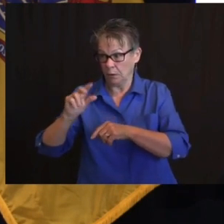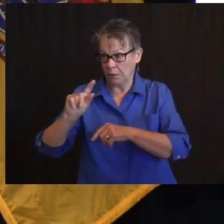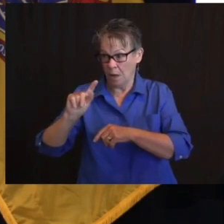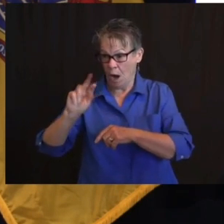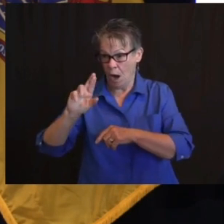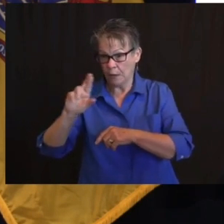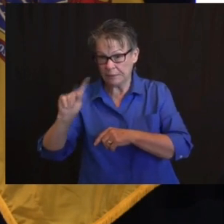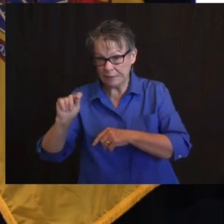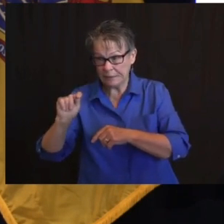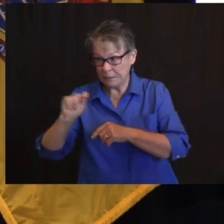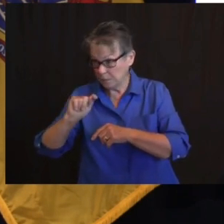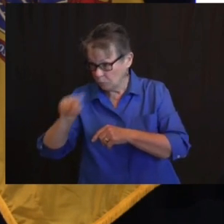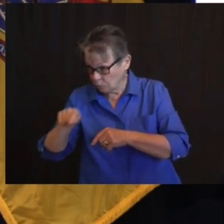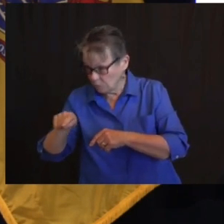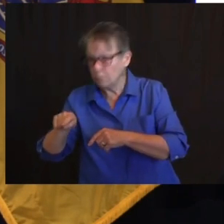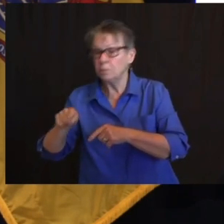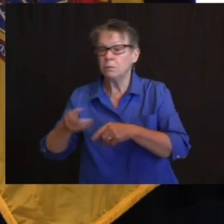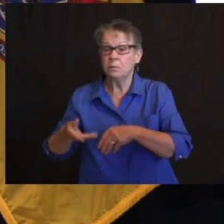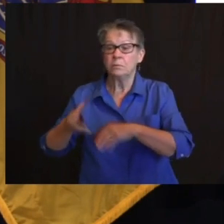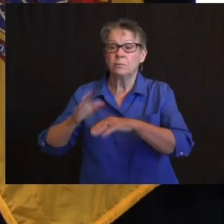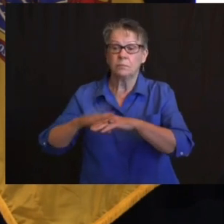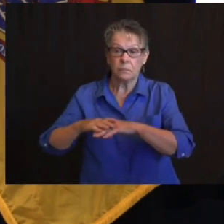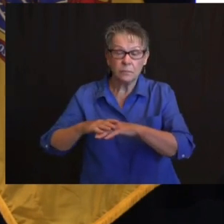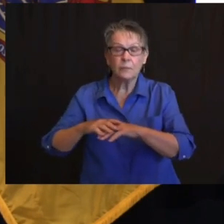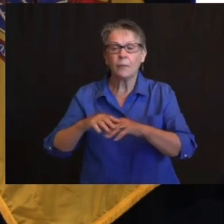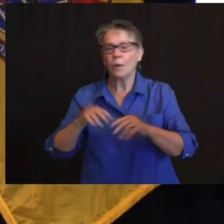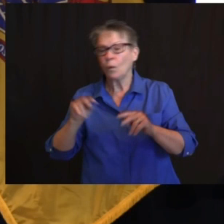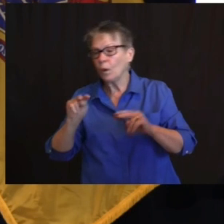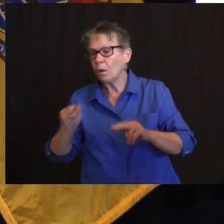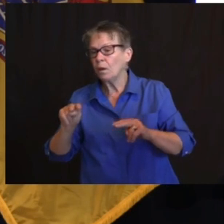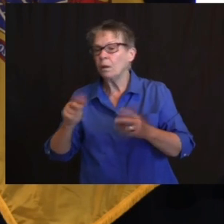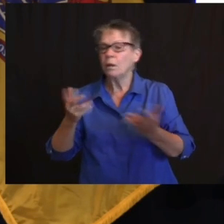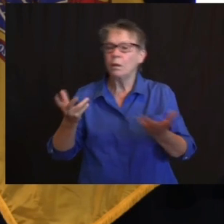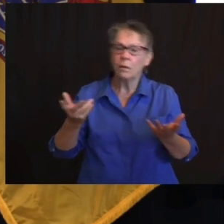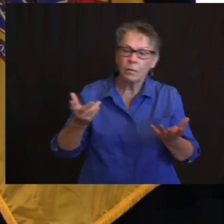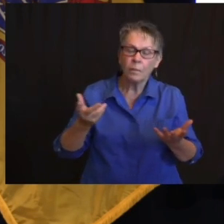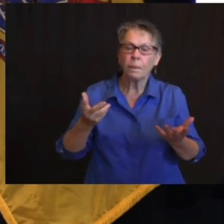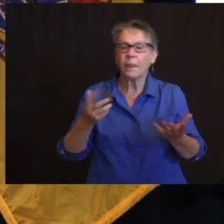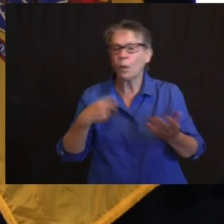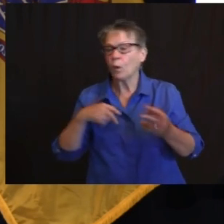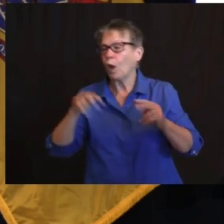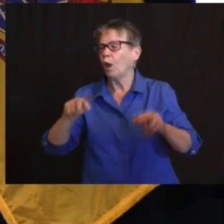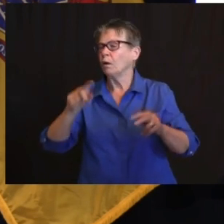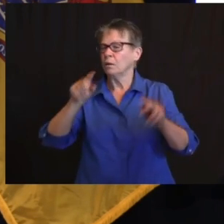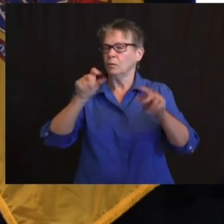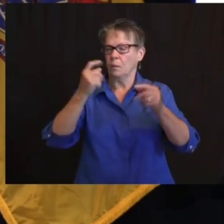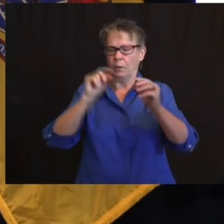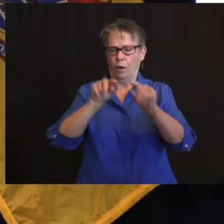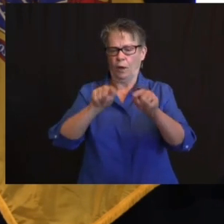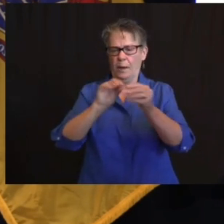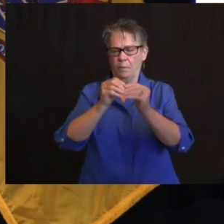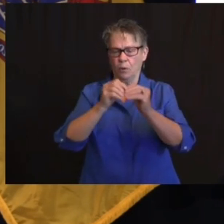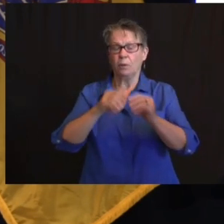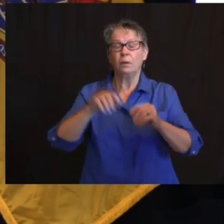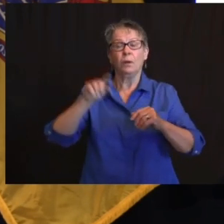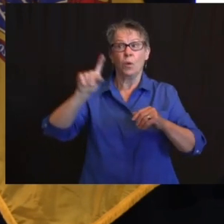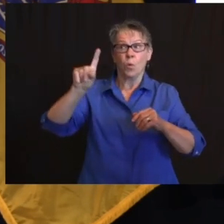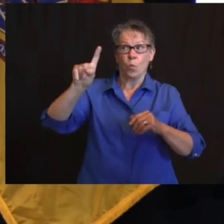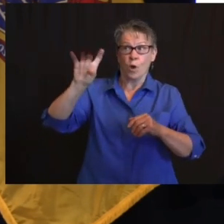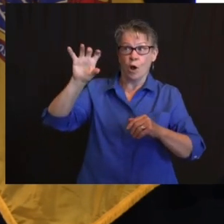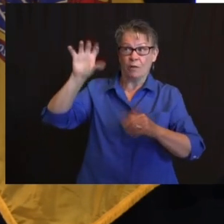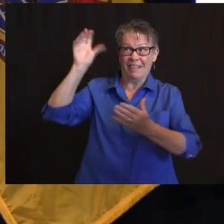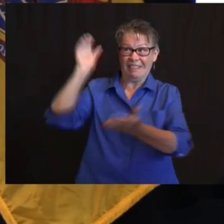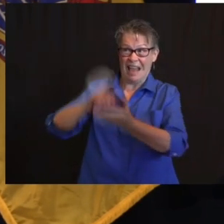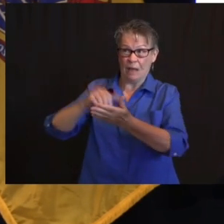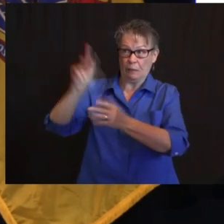the health, or Governor Cuomo or Governor Lamont's. That was the health commissioners in the 3 states. Did I get